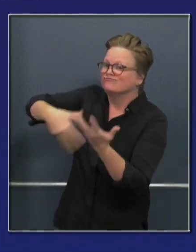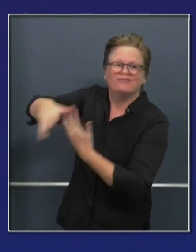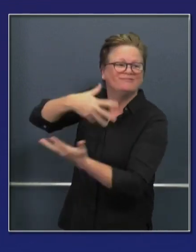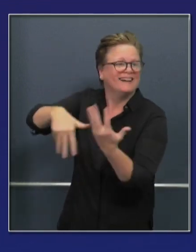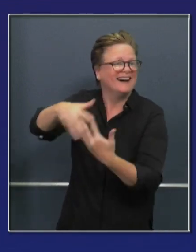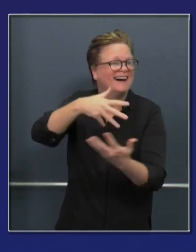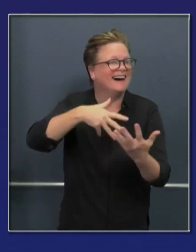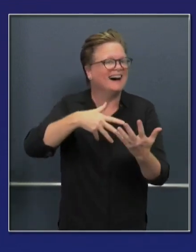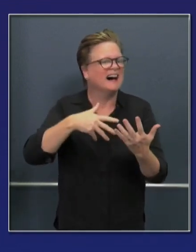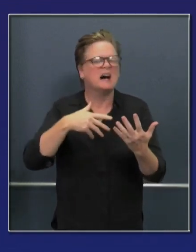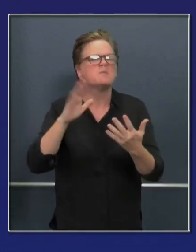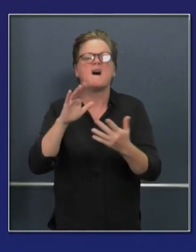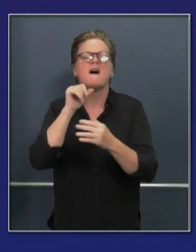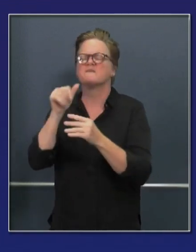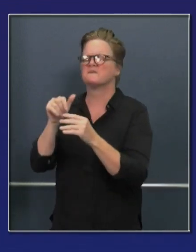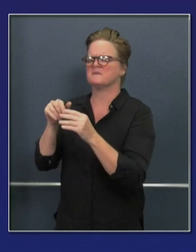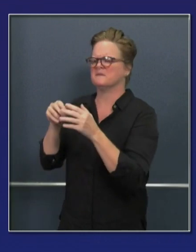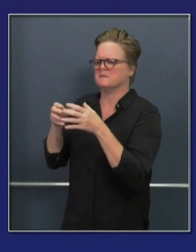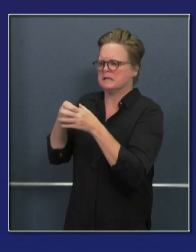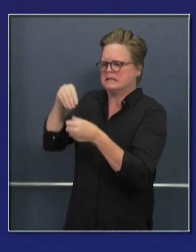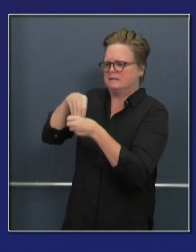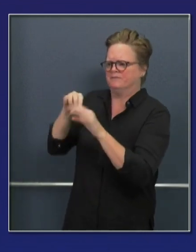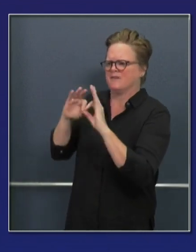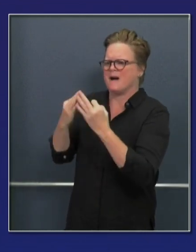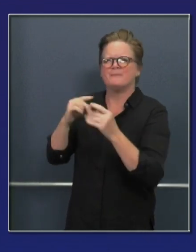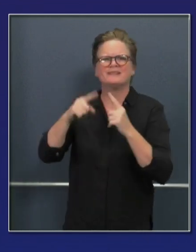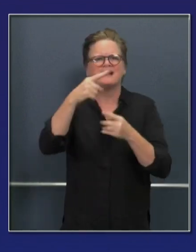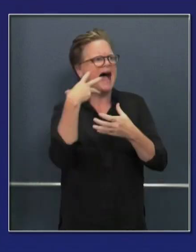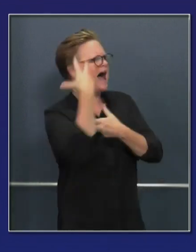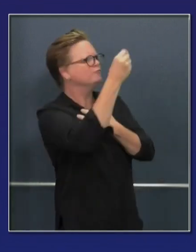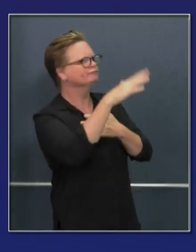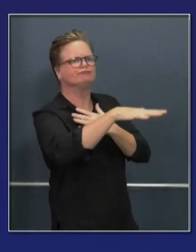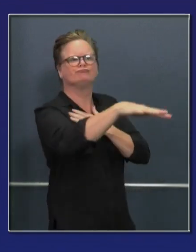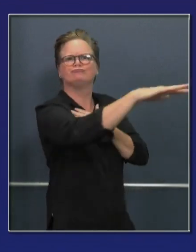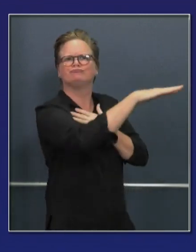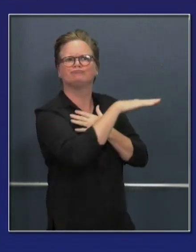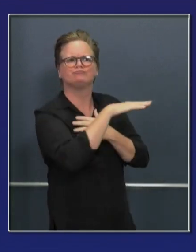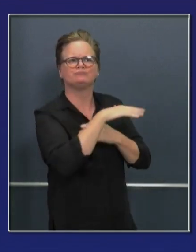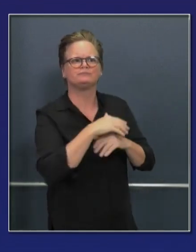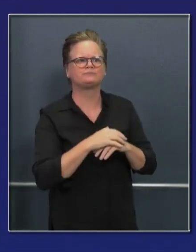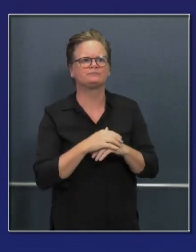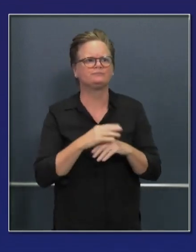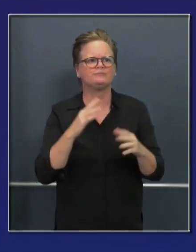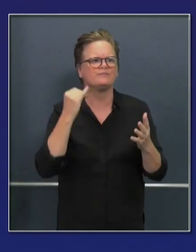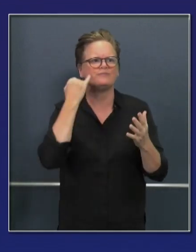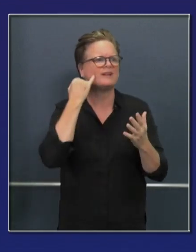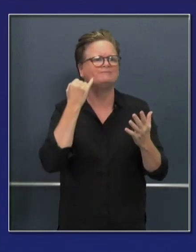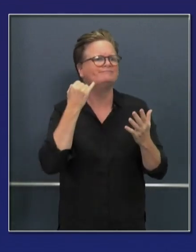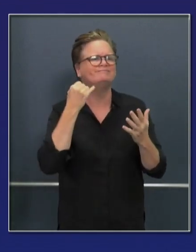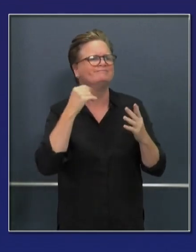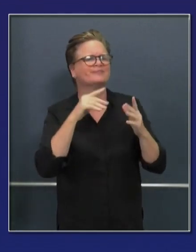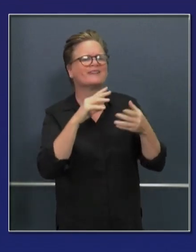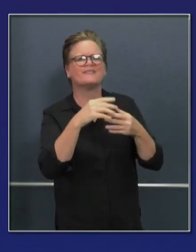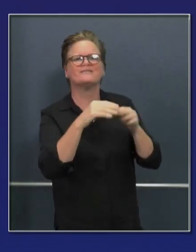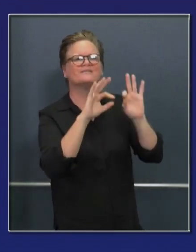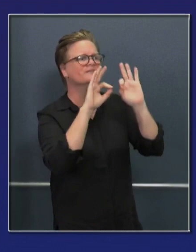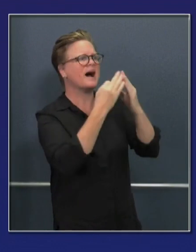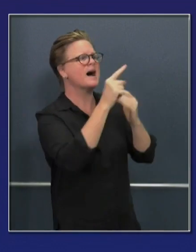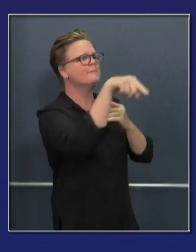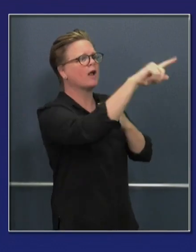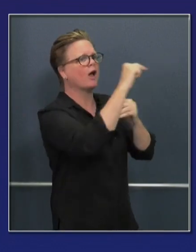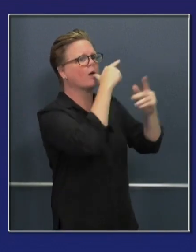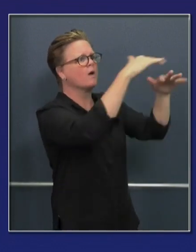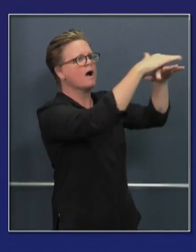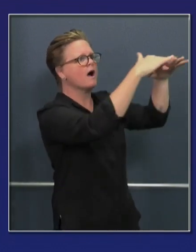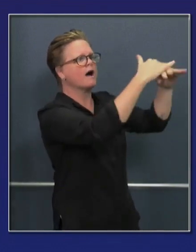bring other folks over and cousins and folks you haven't seen in a while, be smart about physically being distanced.